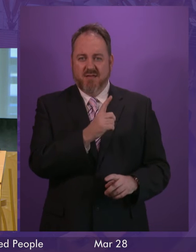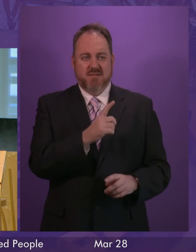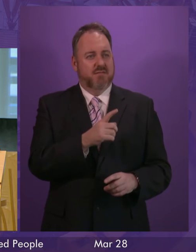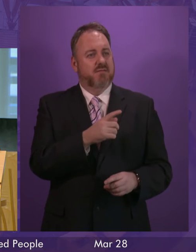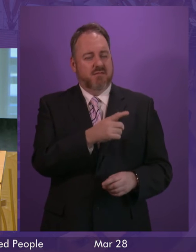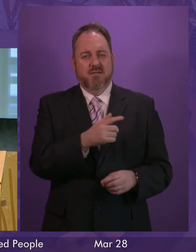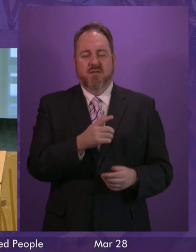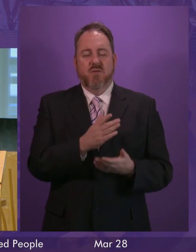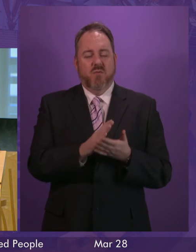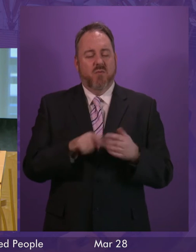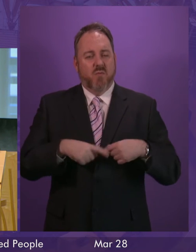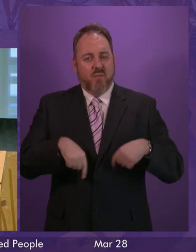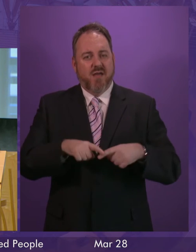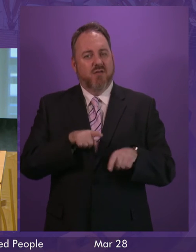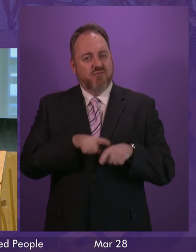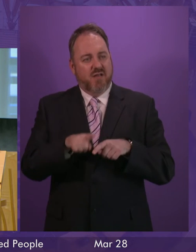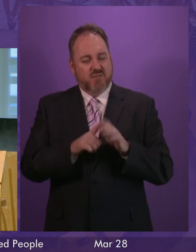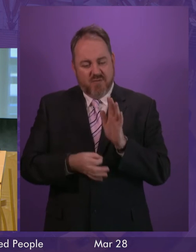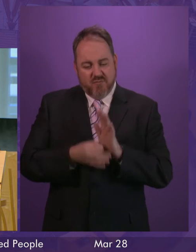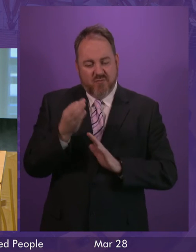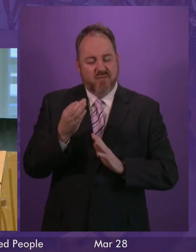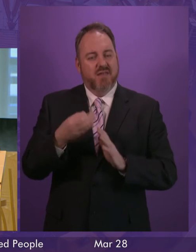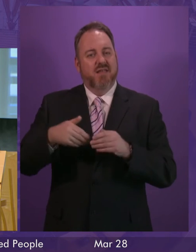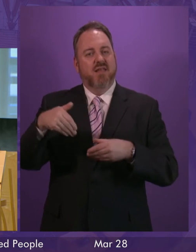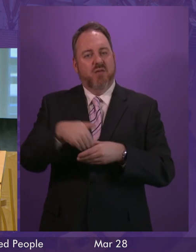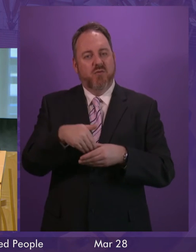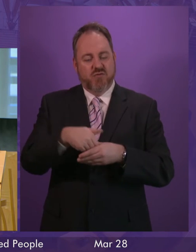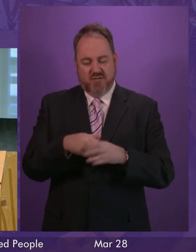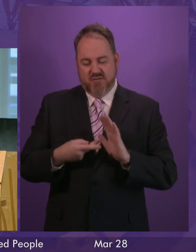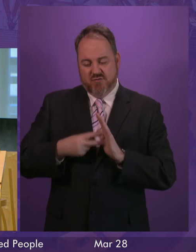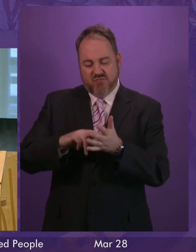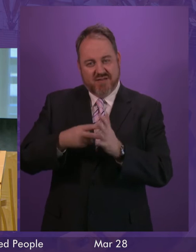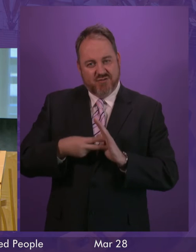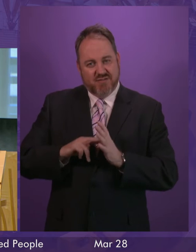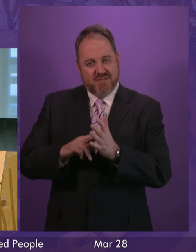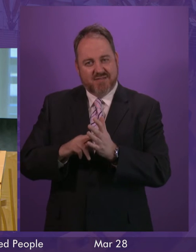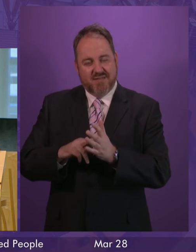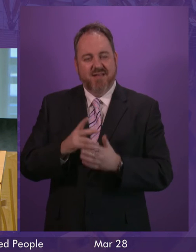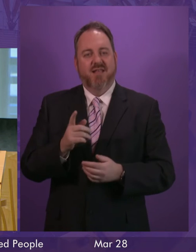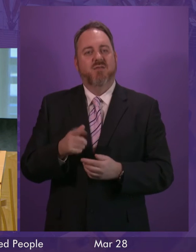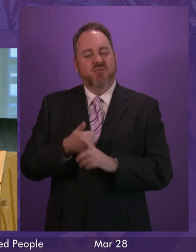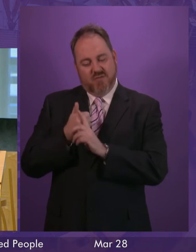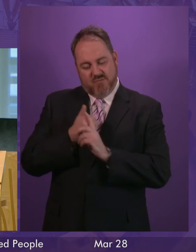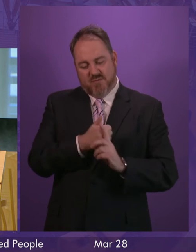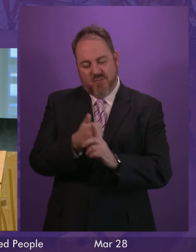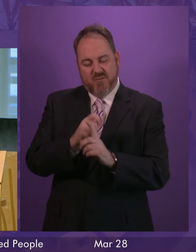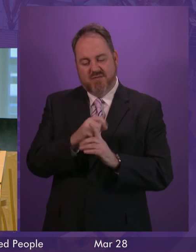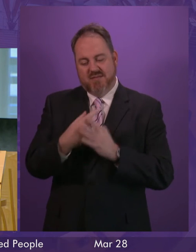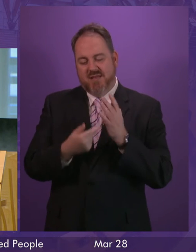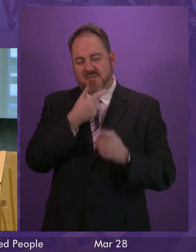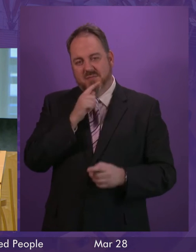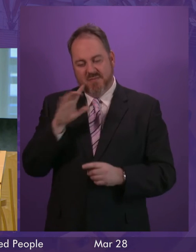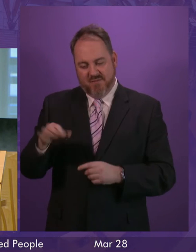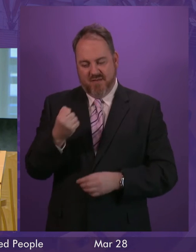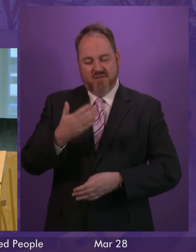million to colleges to develop and deliver access and inclusion strategies, creating Fair Start Scotland last April which provides support for disabled people to find work and